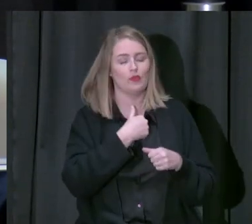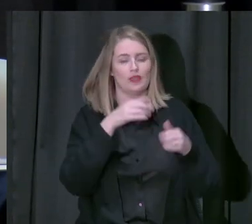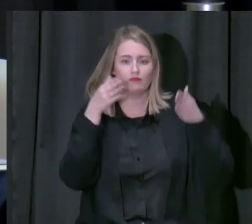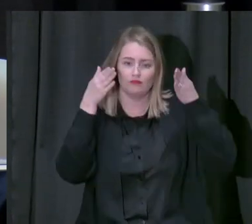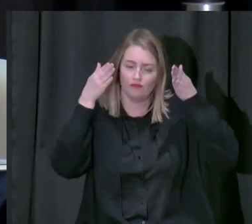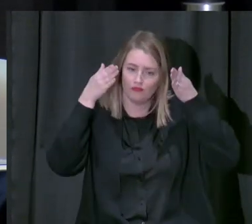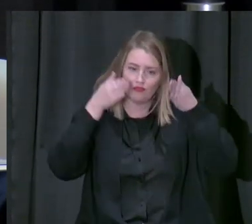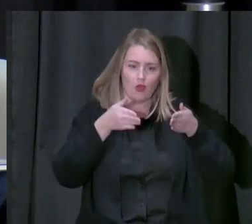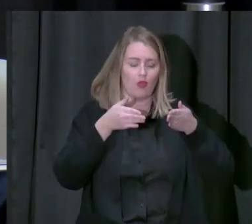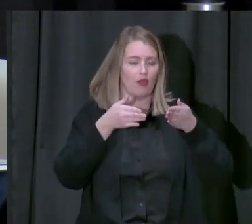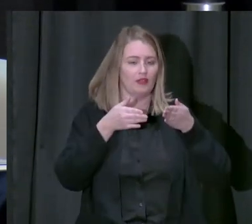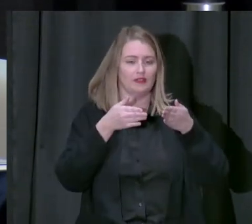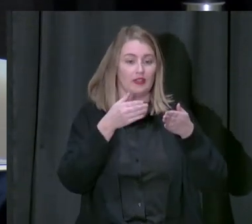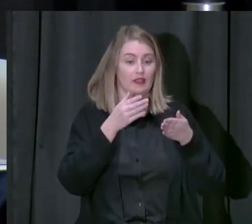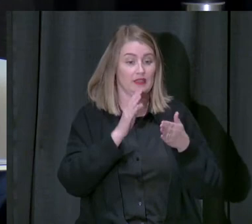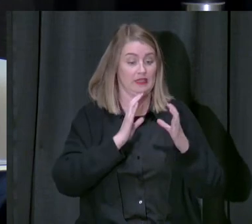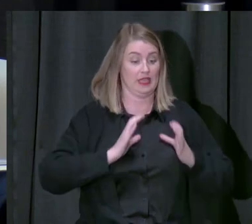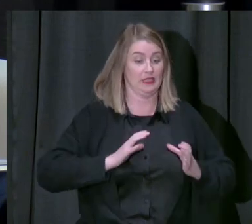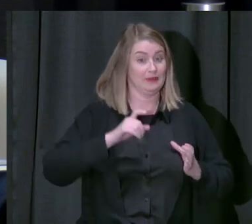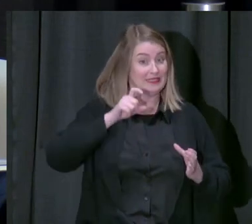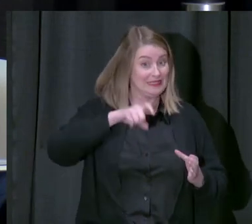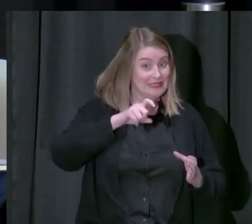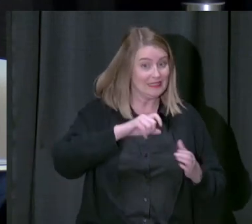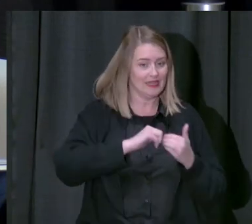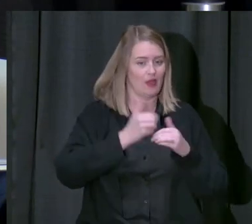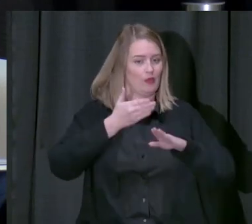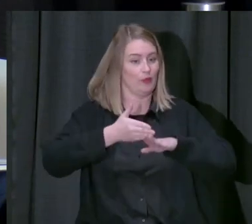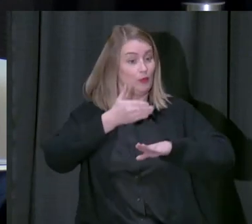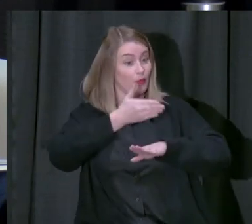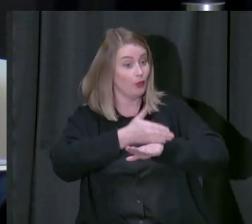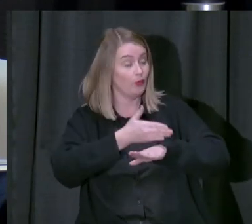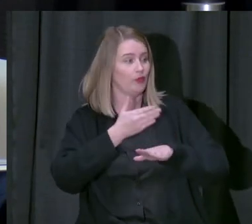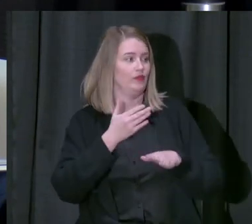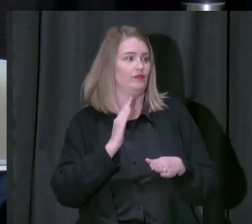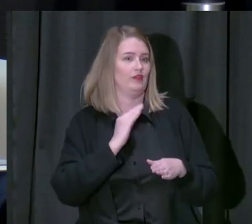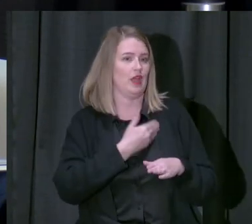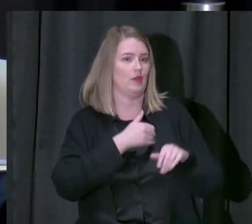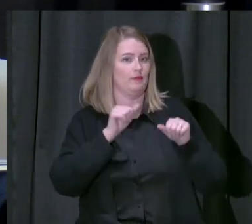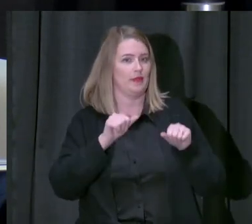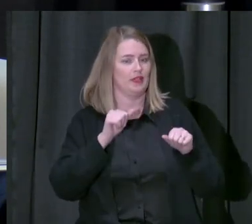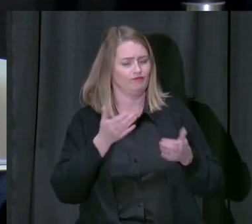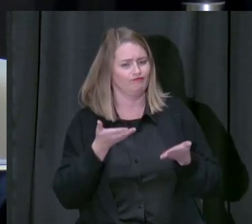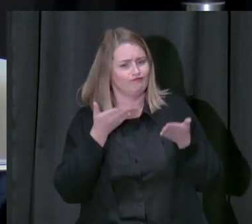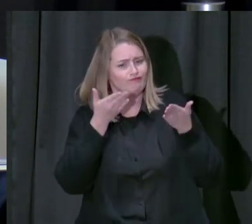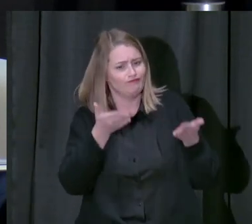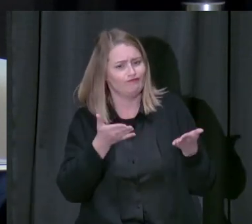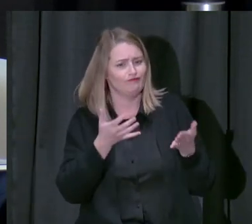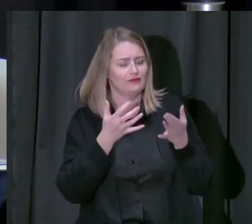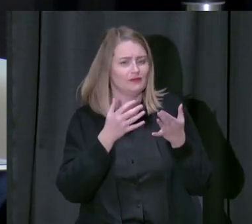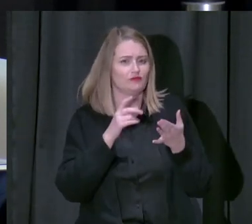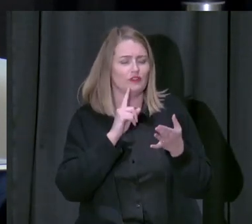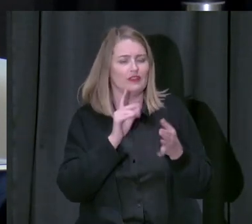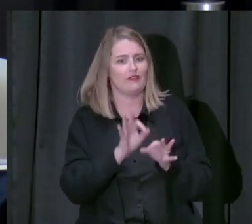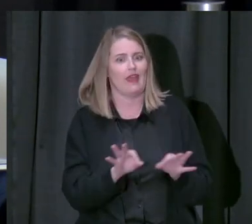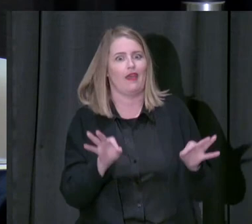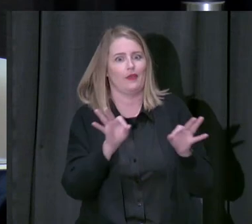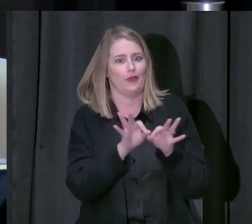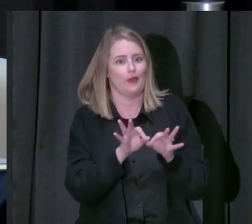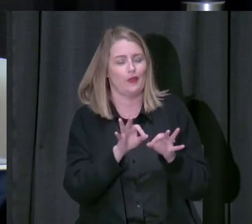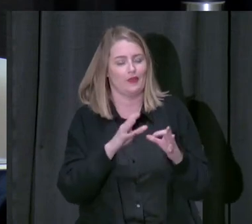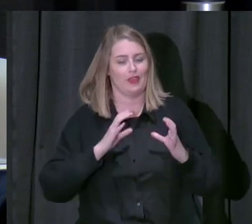very heavily on what our customers need, how we can improve our ability to deliver value to our customers and delight them